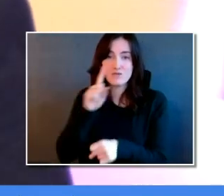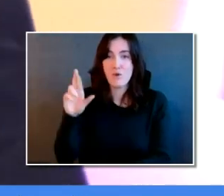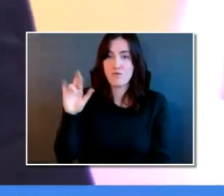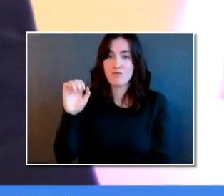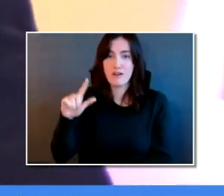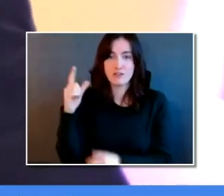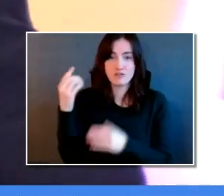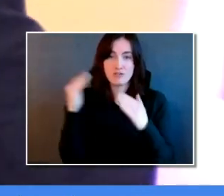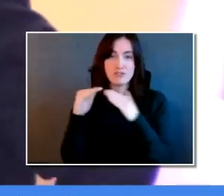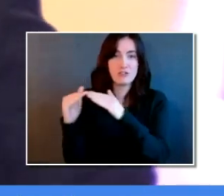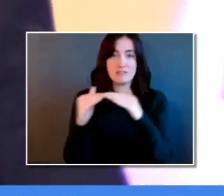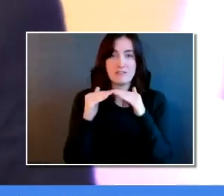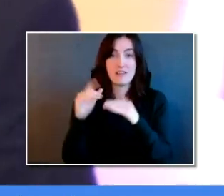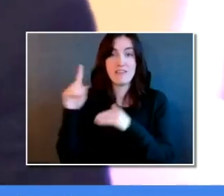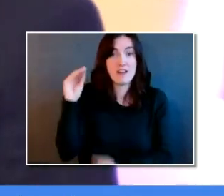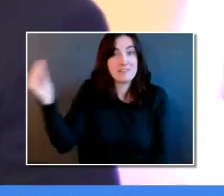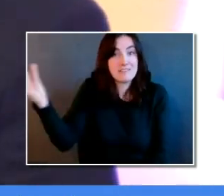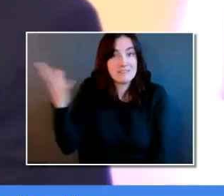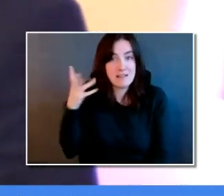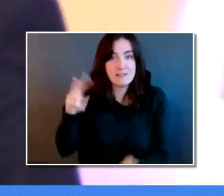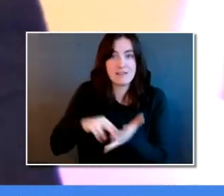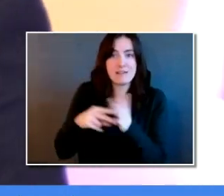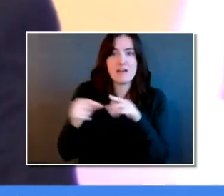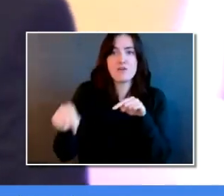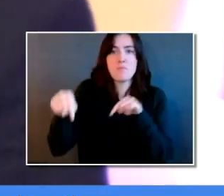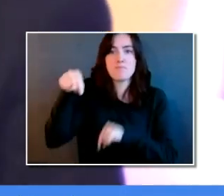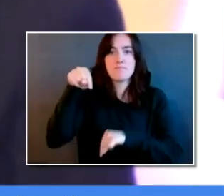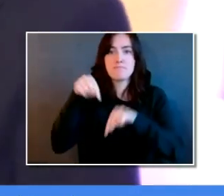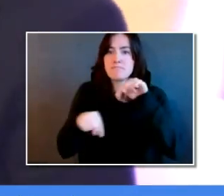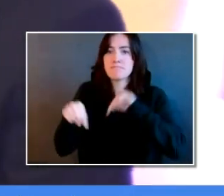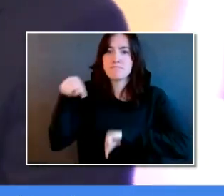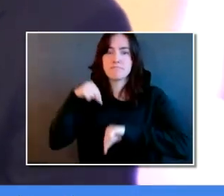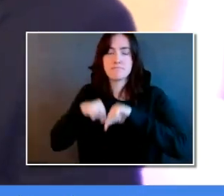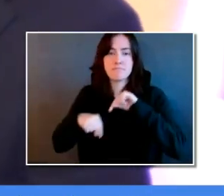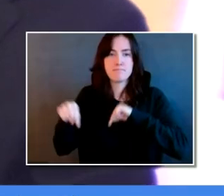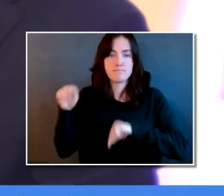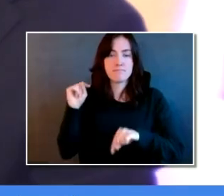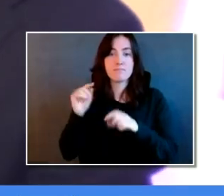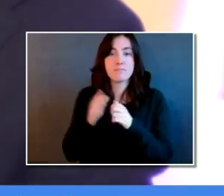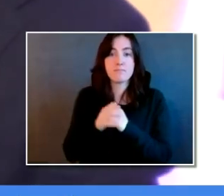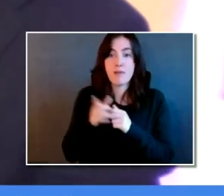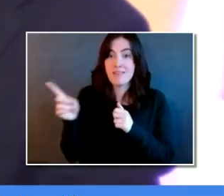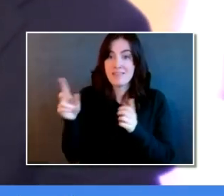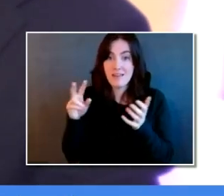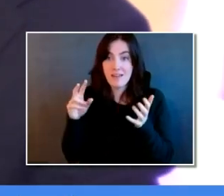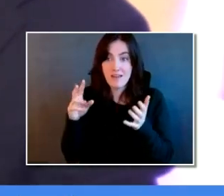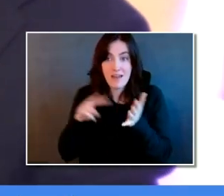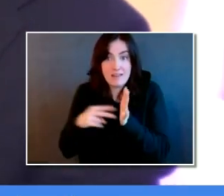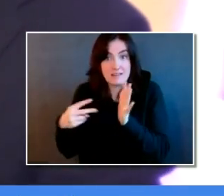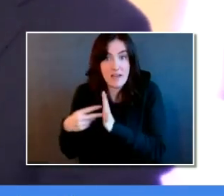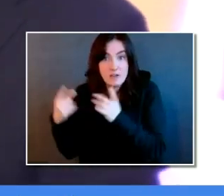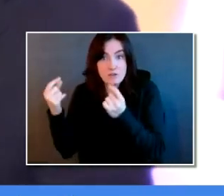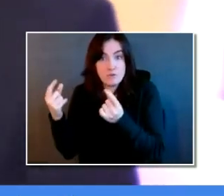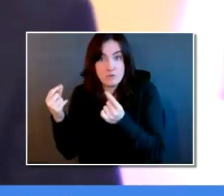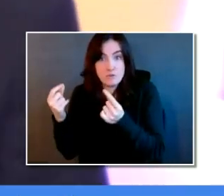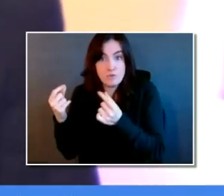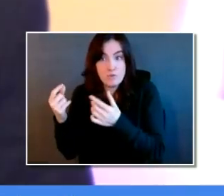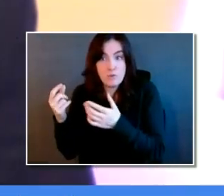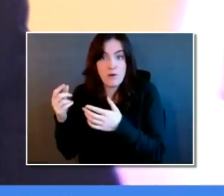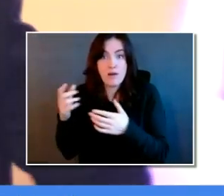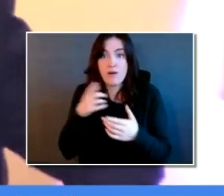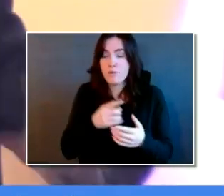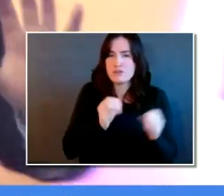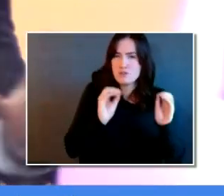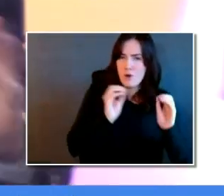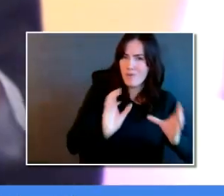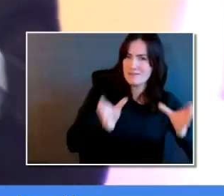do. And among the things that they want to do, which has received almost no attention in the press, is they want to abolish